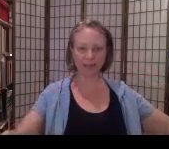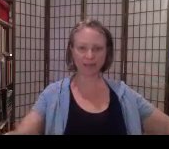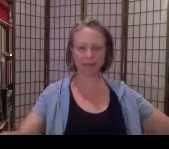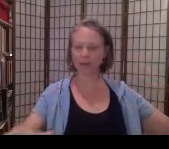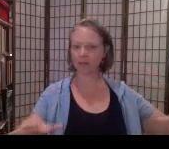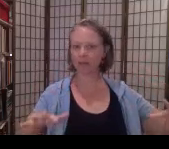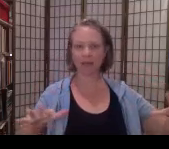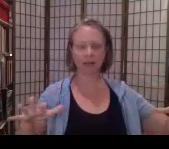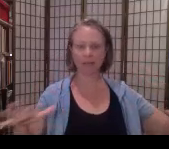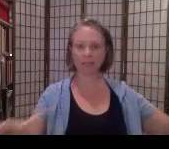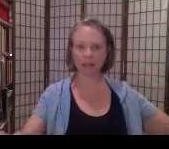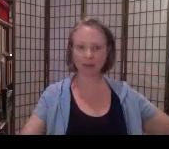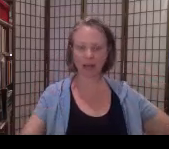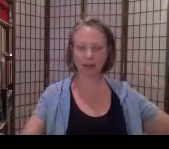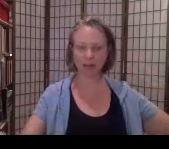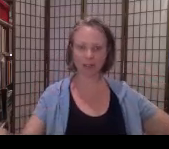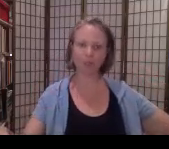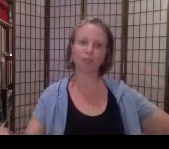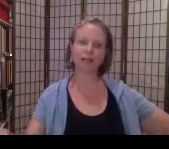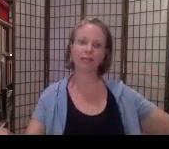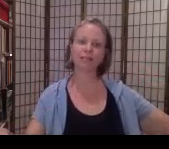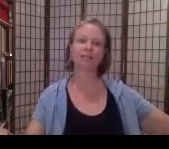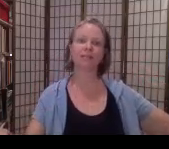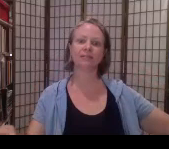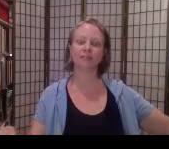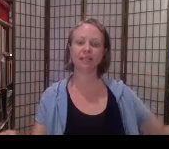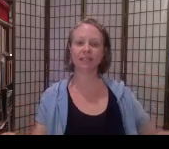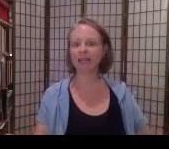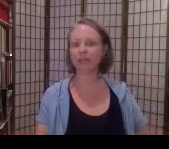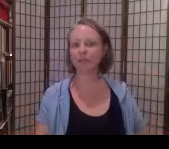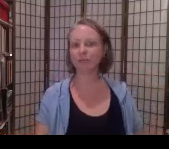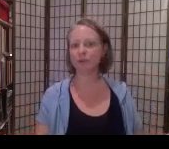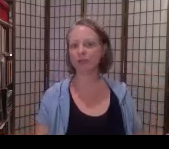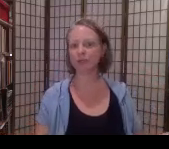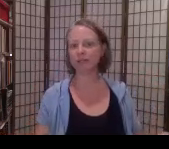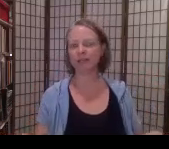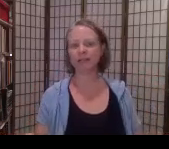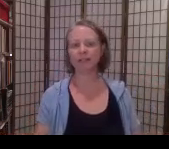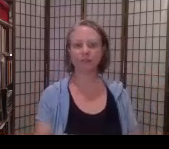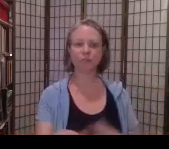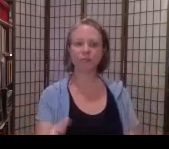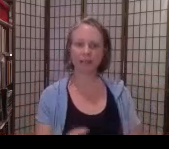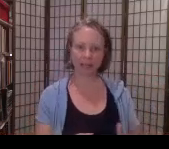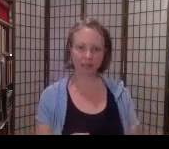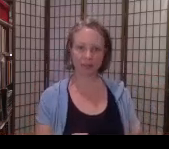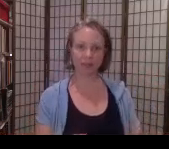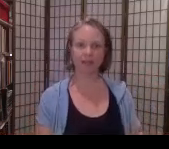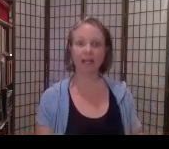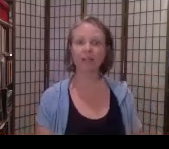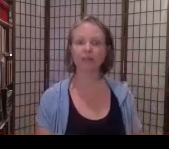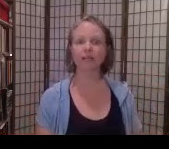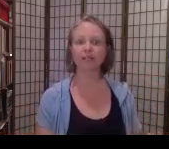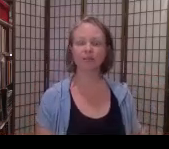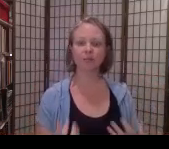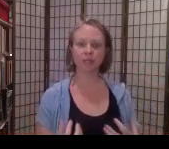ways this higher power spreads divine light through the world is through little animals